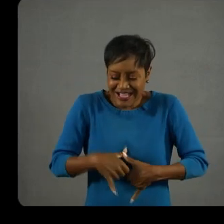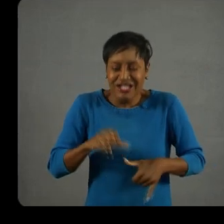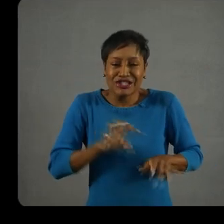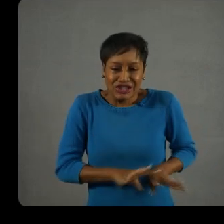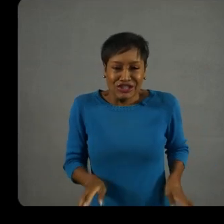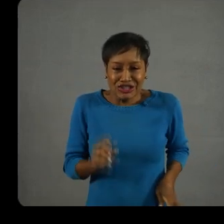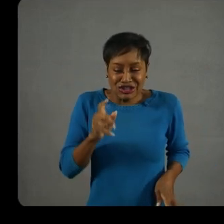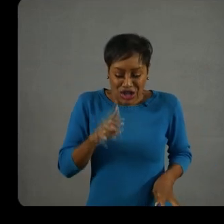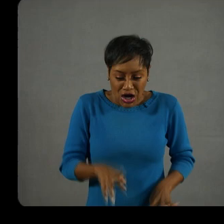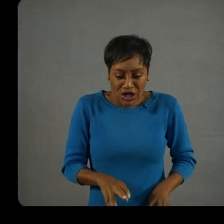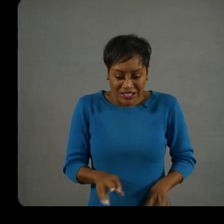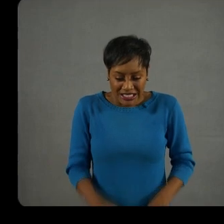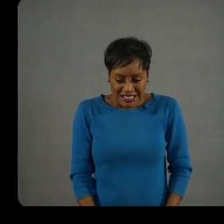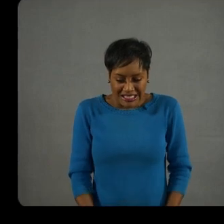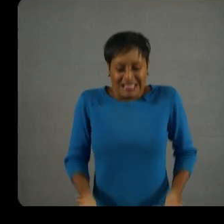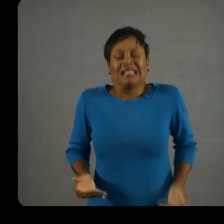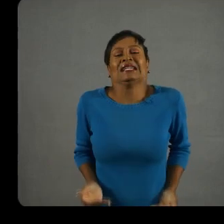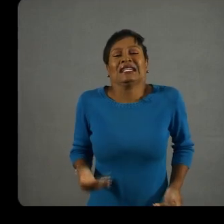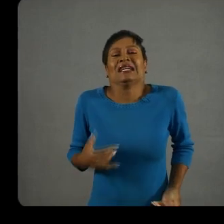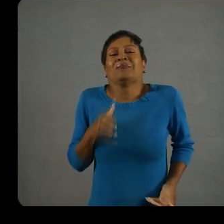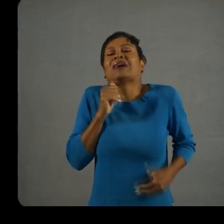makes me a little uncomfortable over here. But